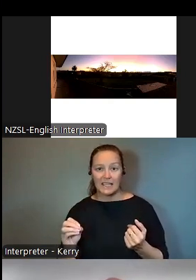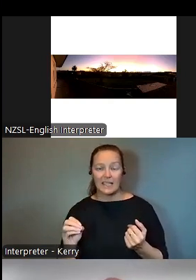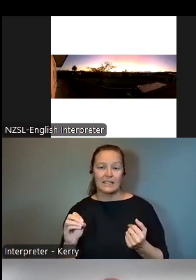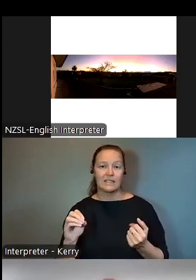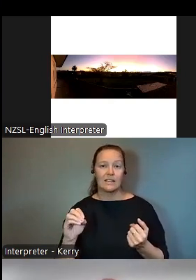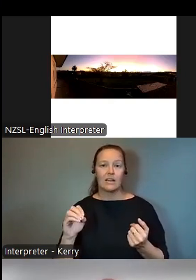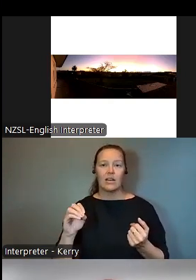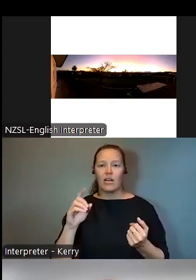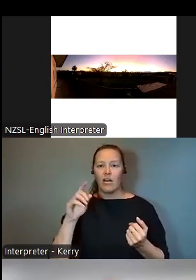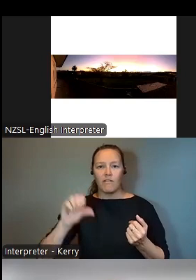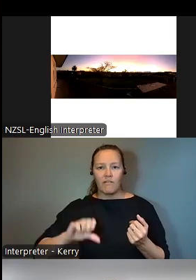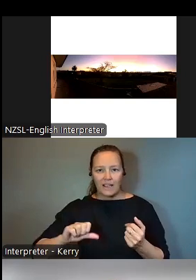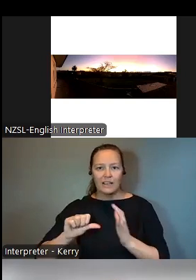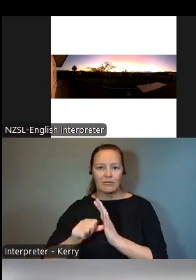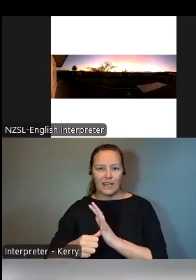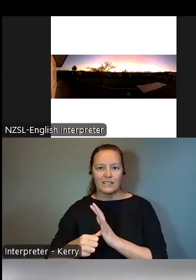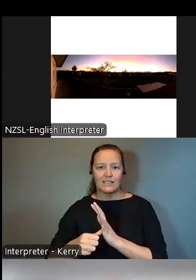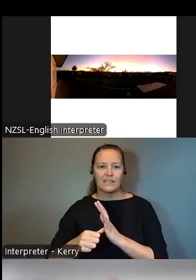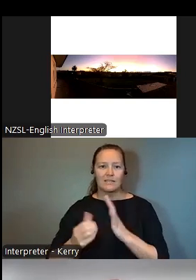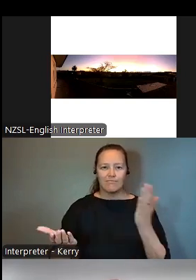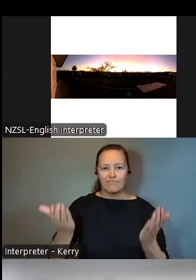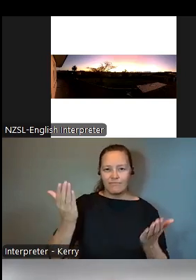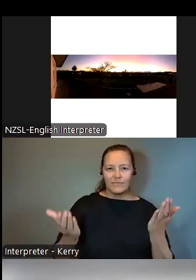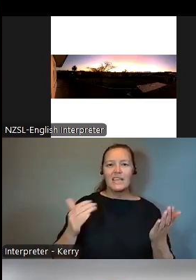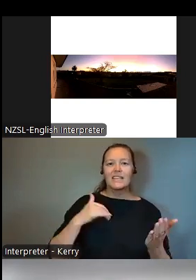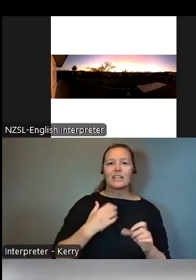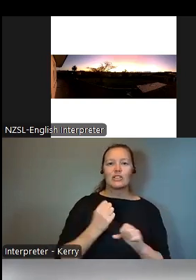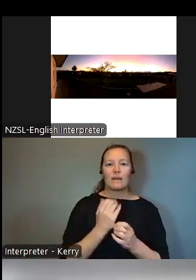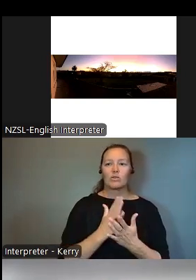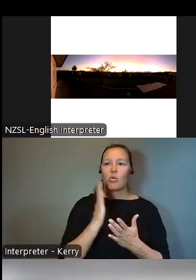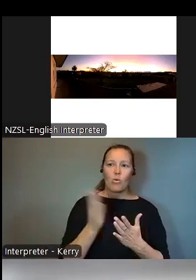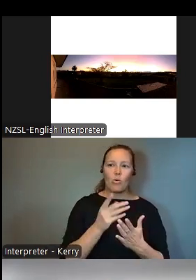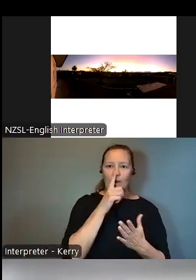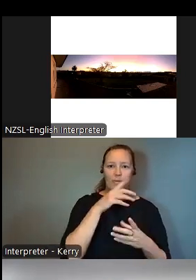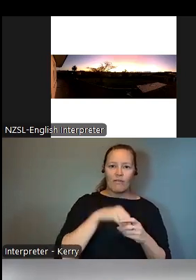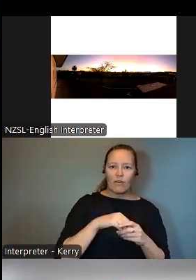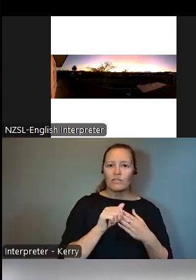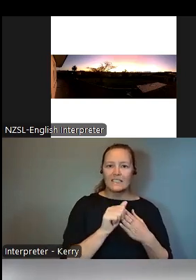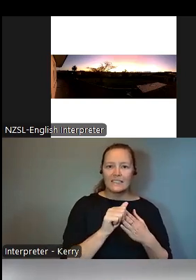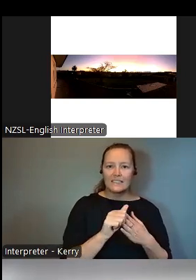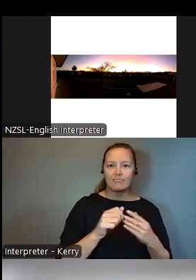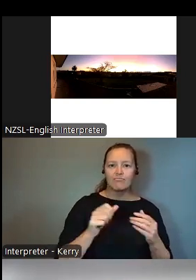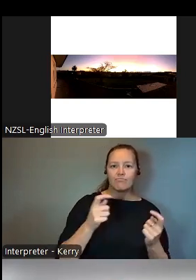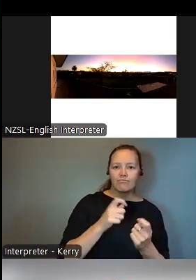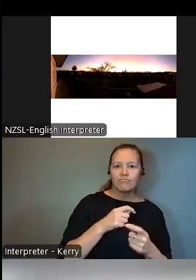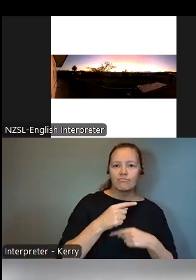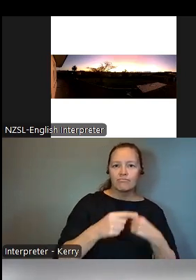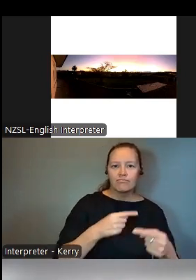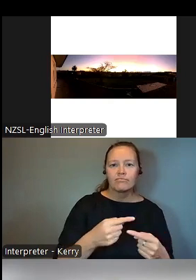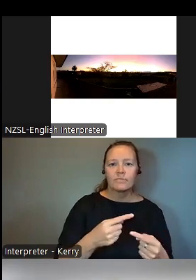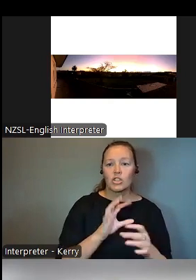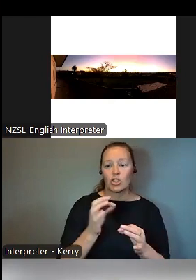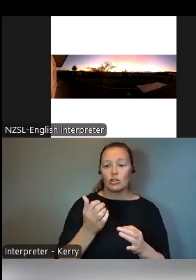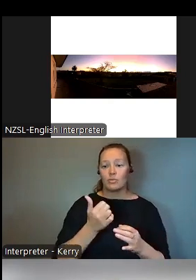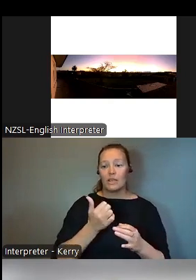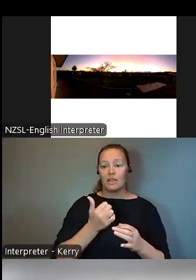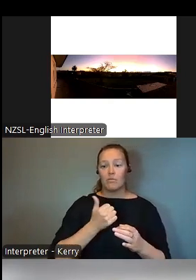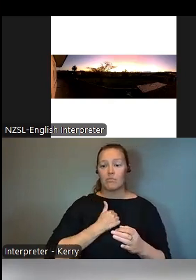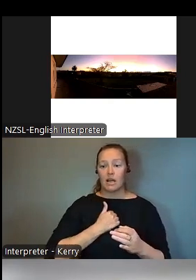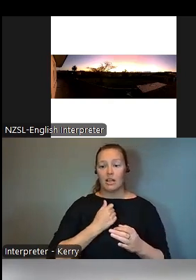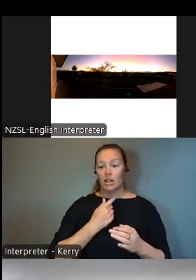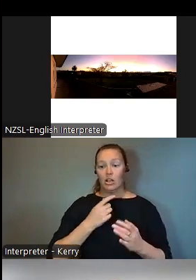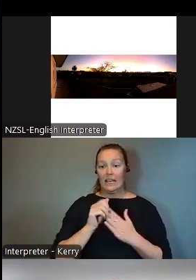70% failure rates. We need to put everyone in the driver's seat. It shouldn't be your change as a leader. It should be our change. It should